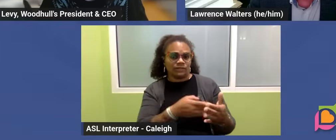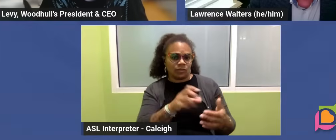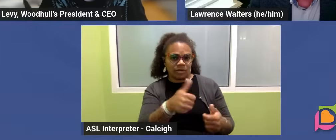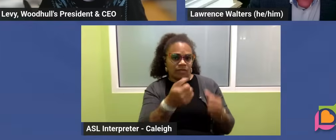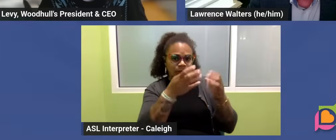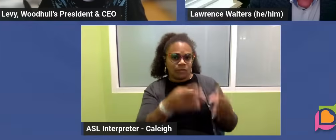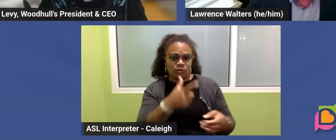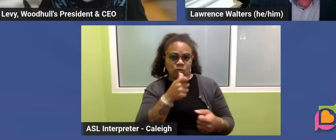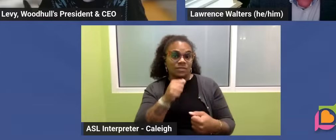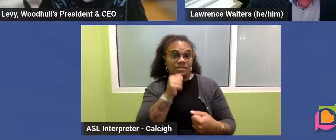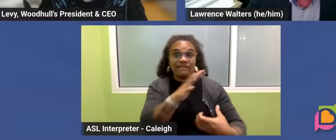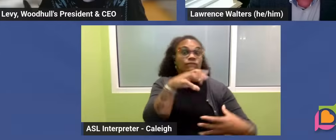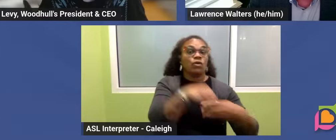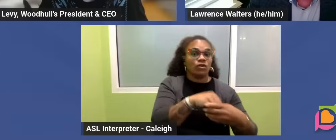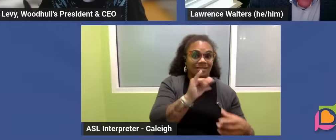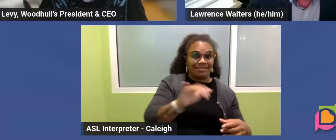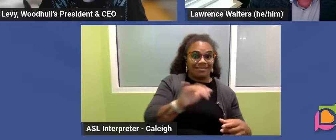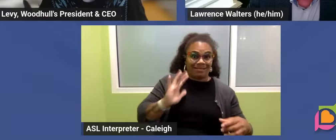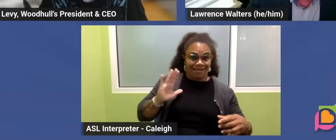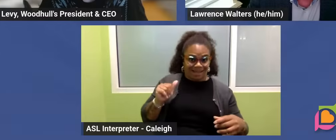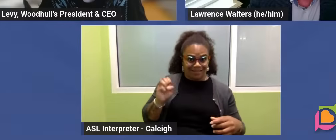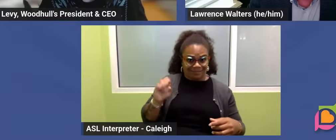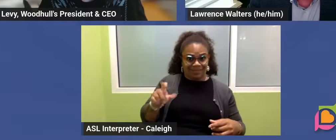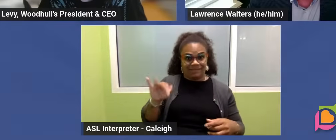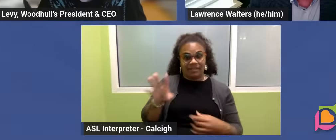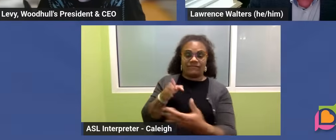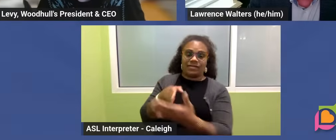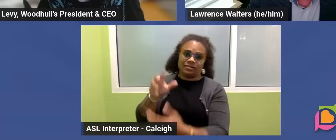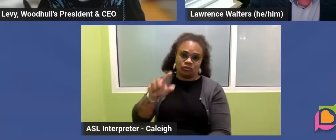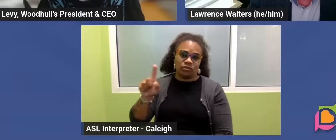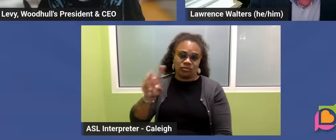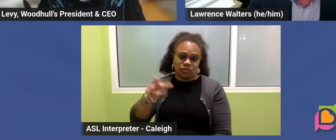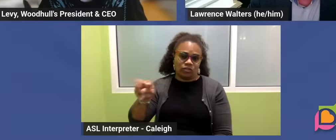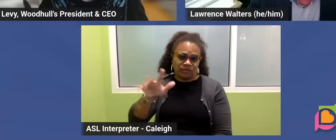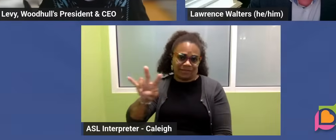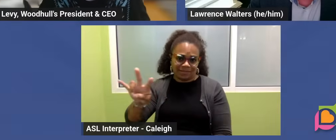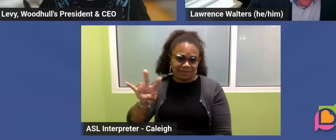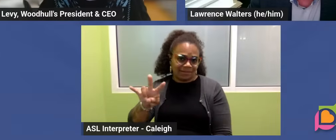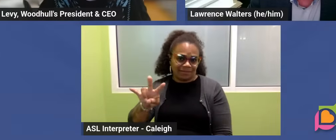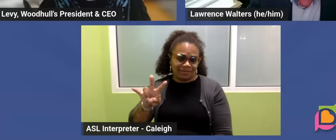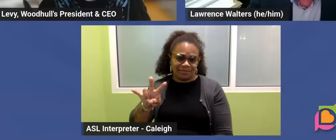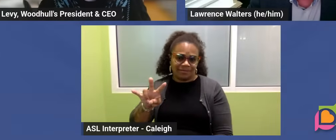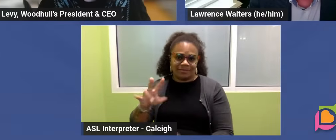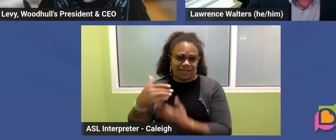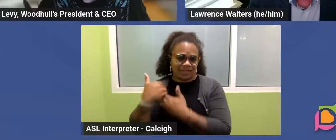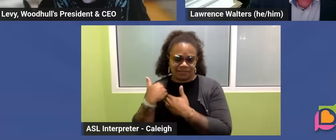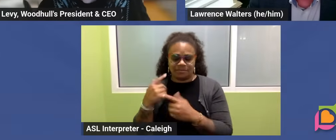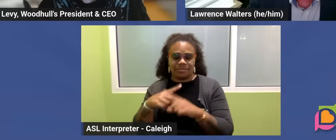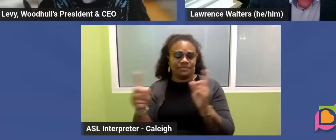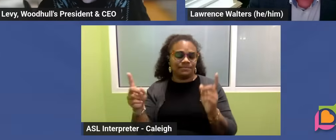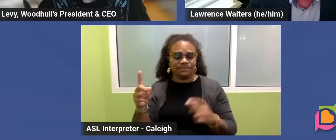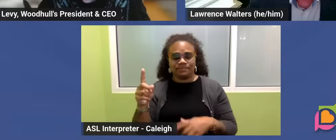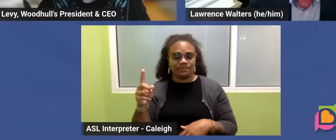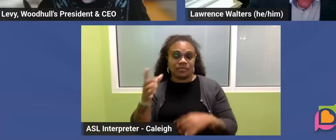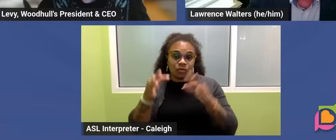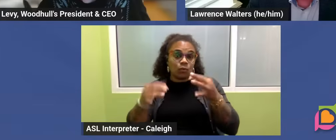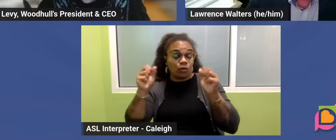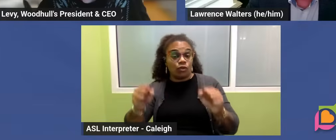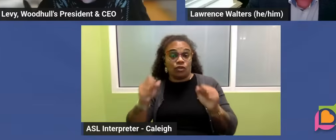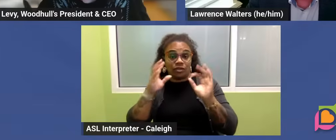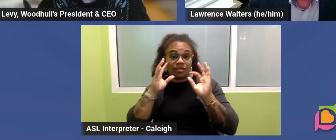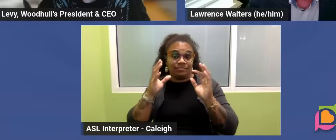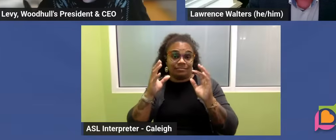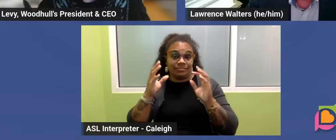wasn't part of that case for violating 2257 obligations, and a court could rule otherwise in a different part of the